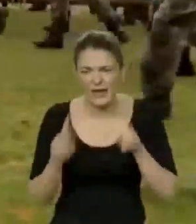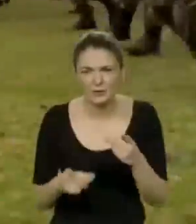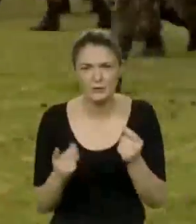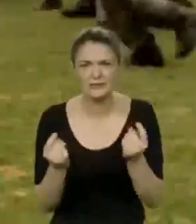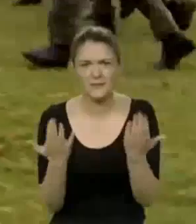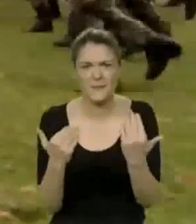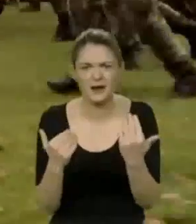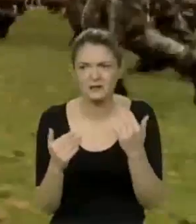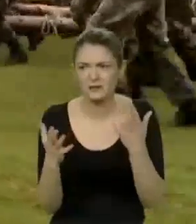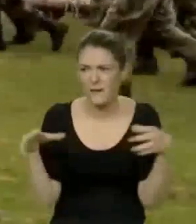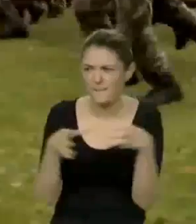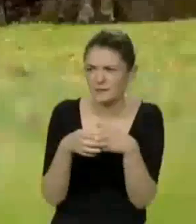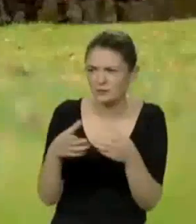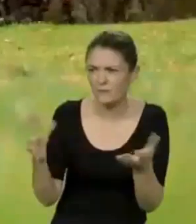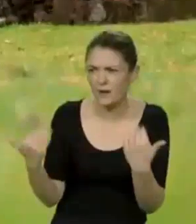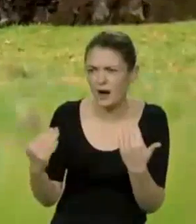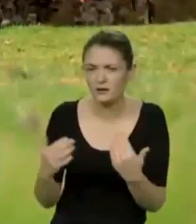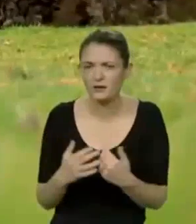on, we're going as a troop.